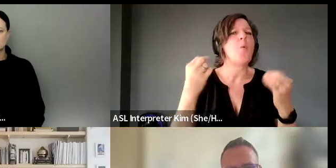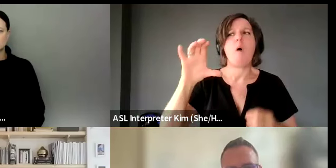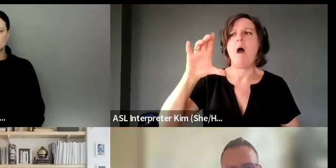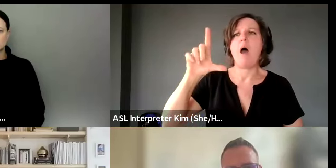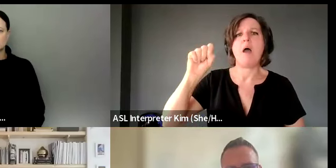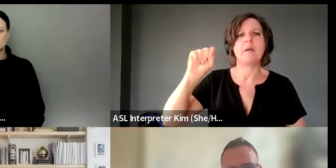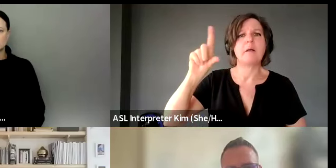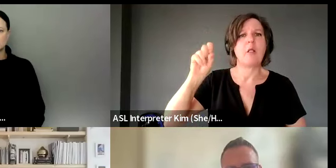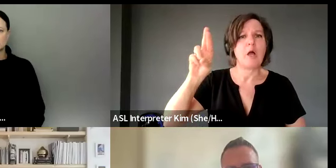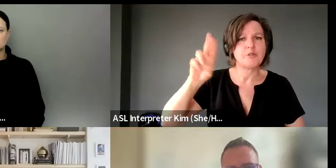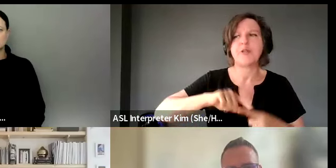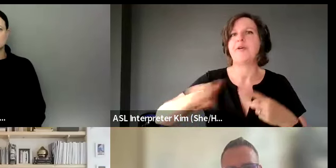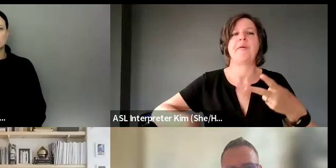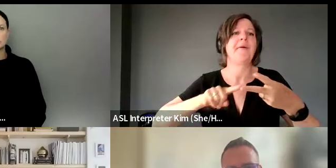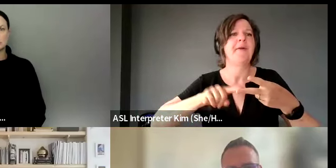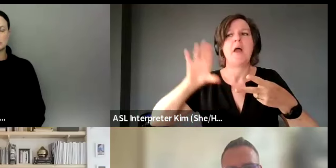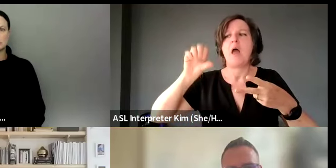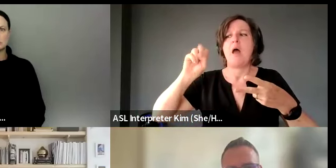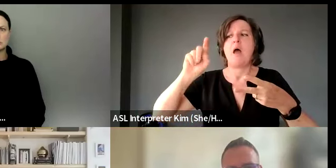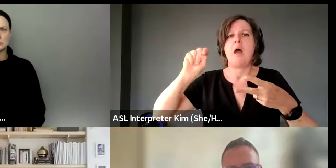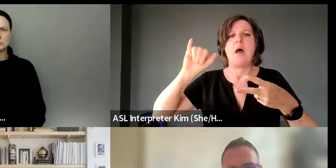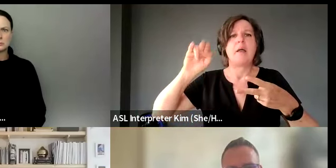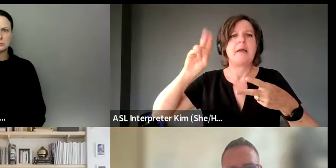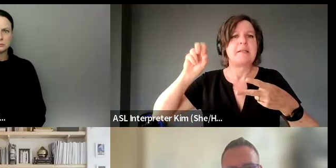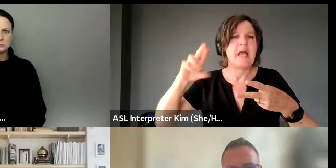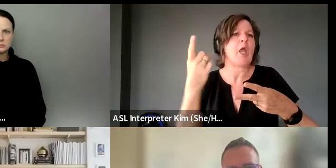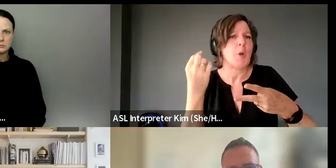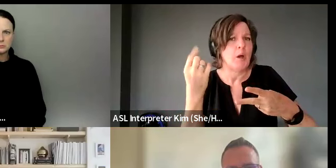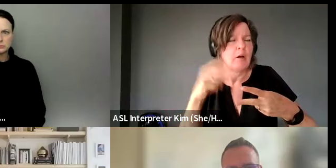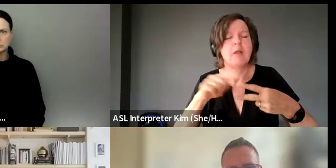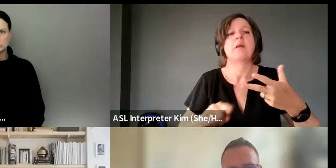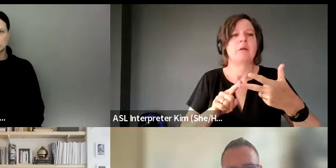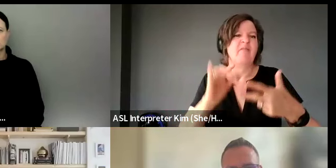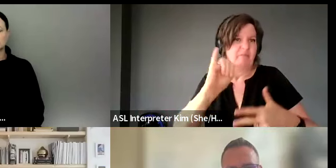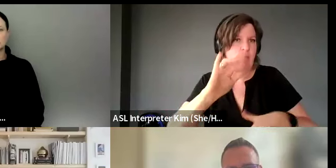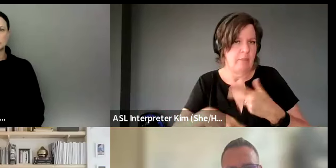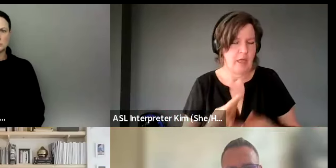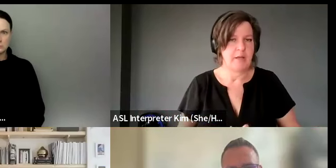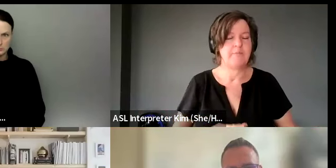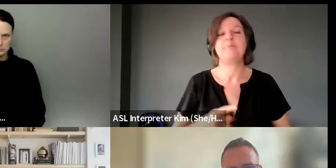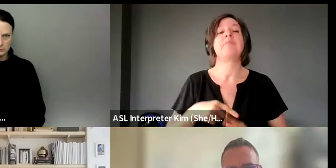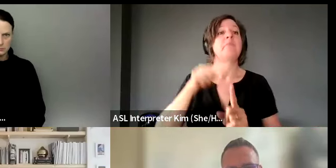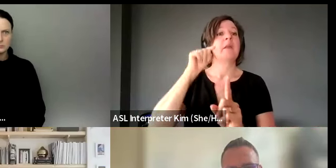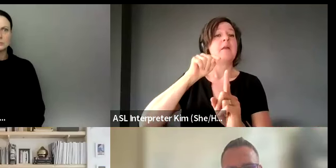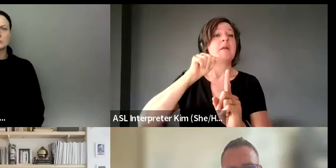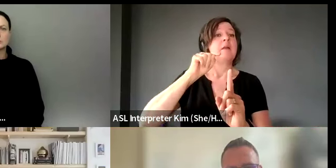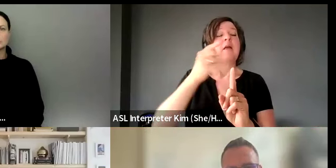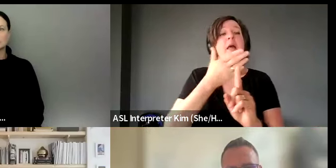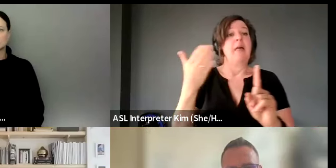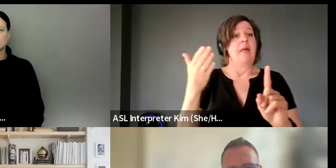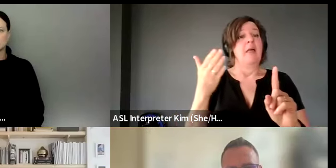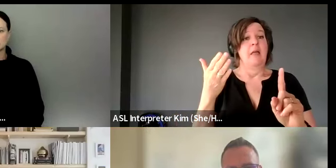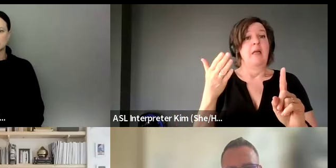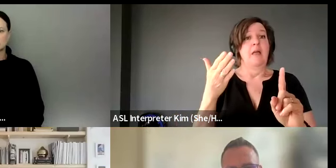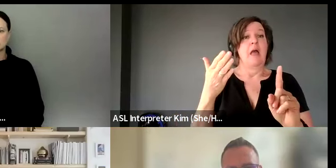What is a container, right? And then, so And that thing has grown